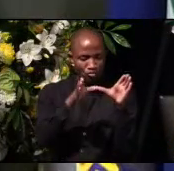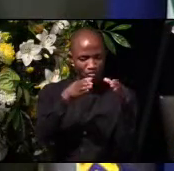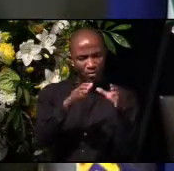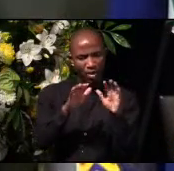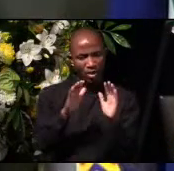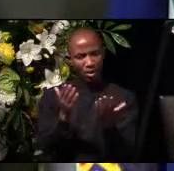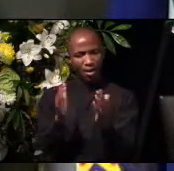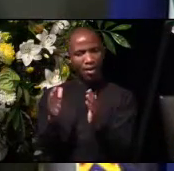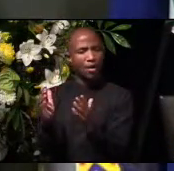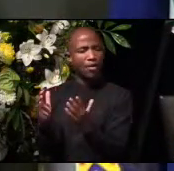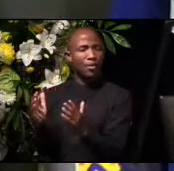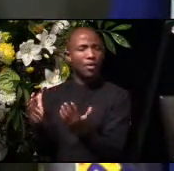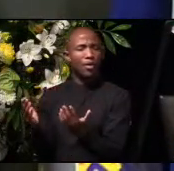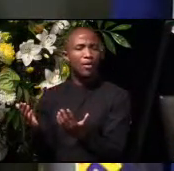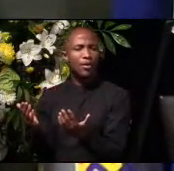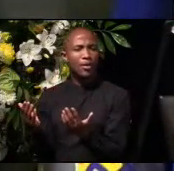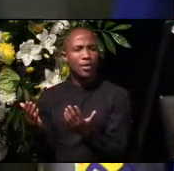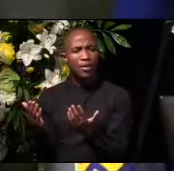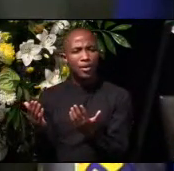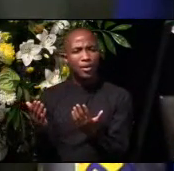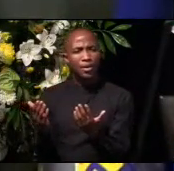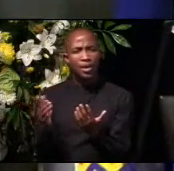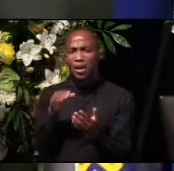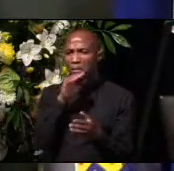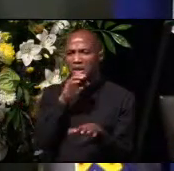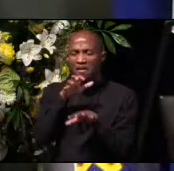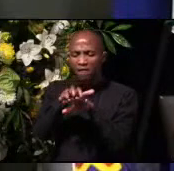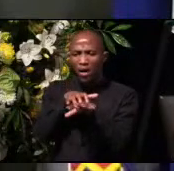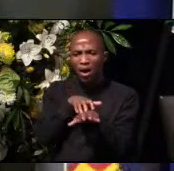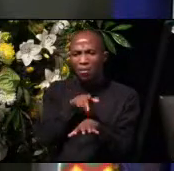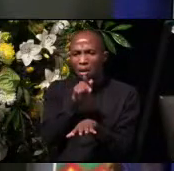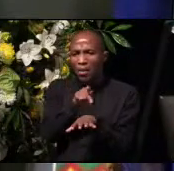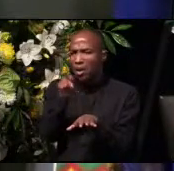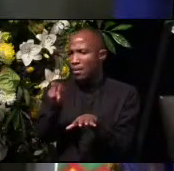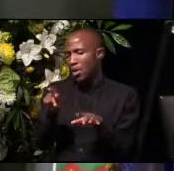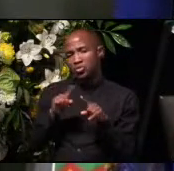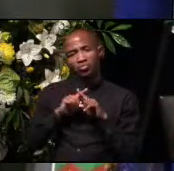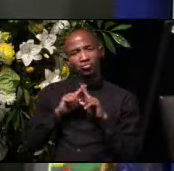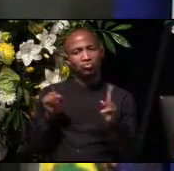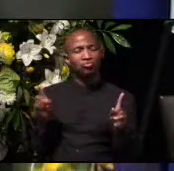very much in the news I'm not talking about Palo Paula only